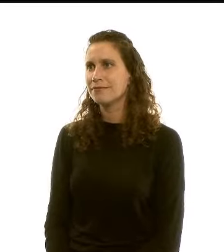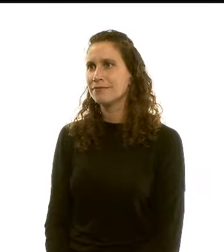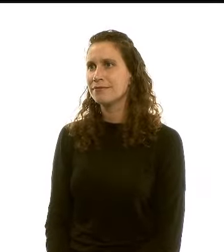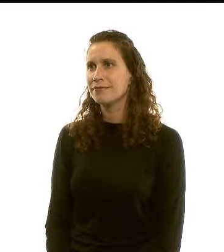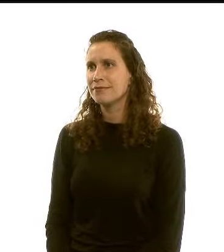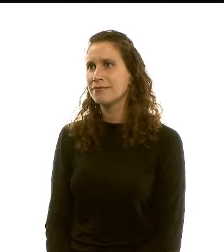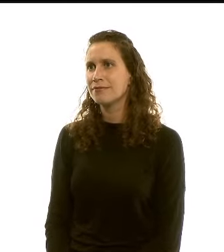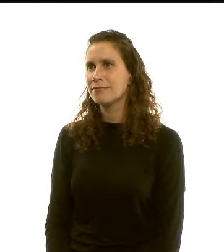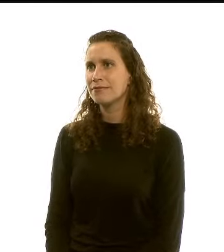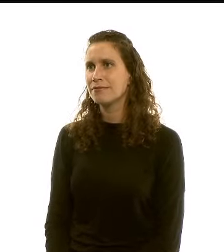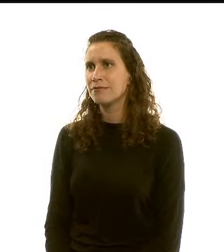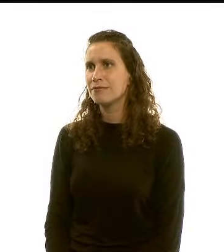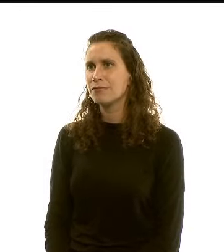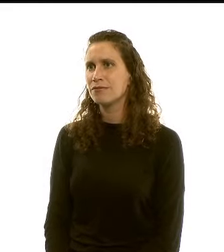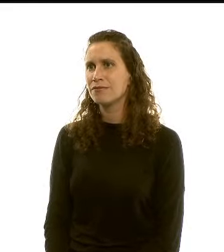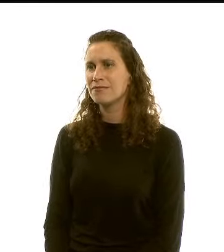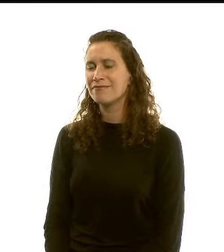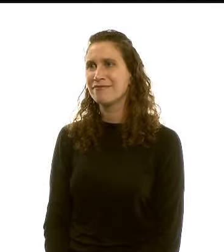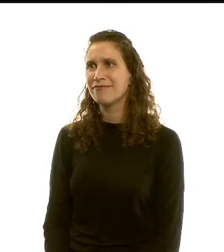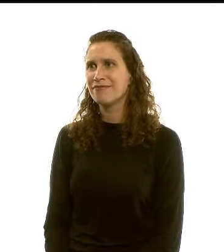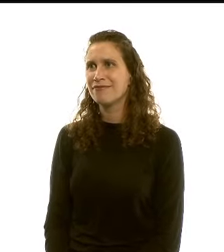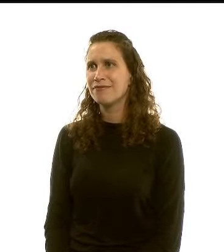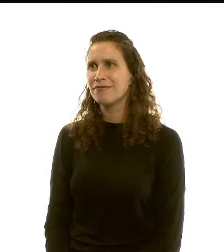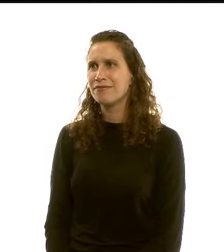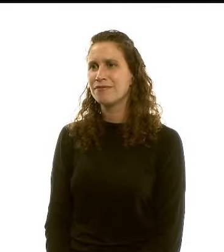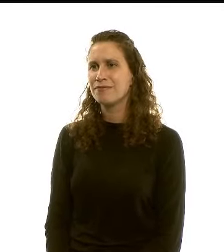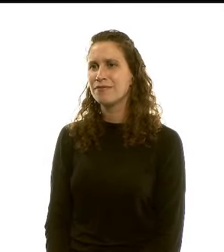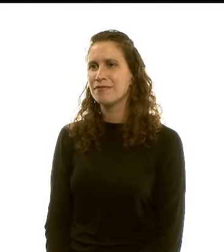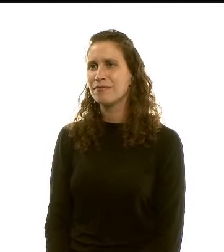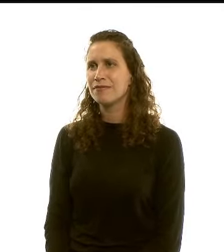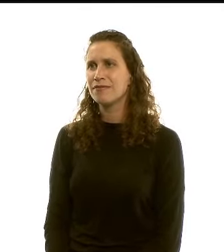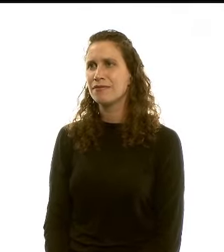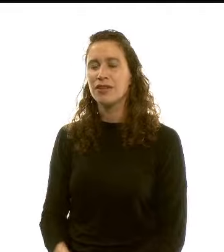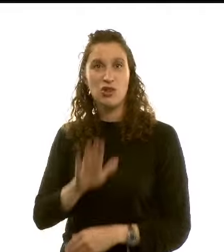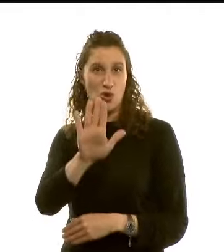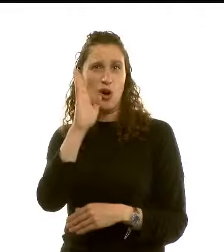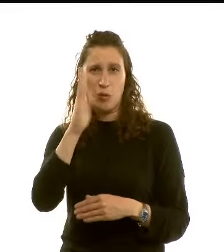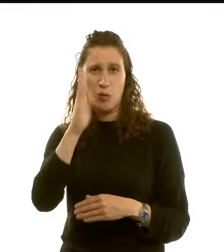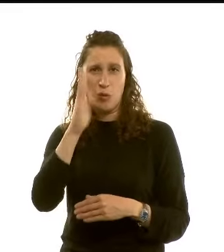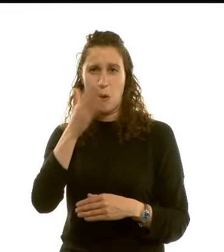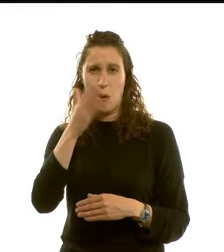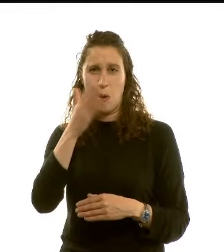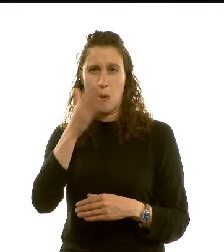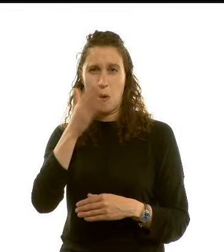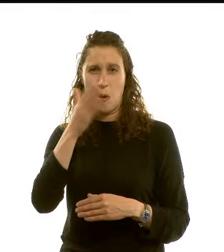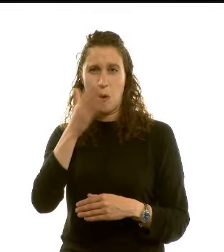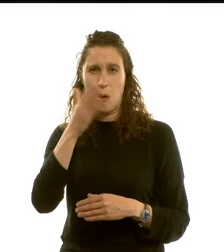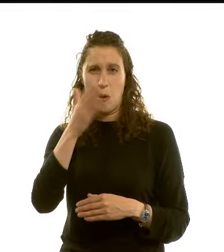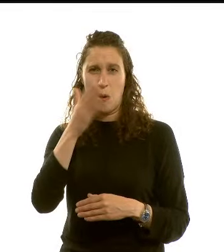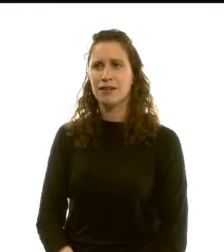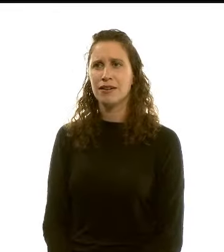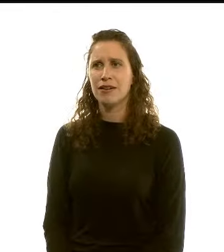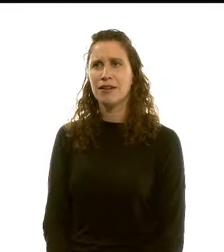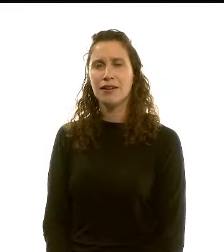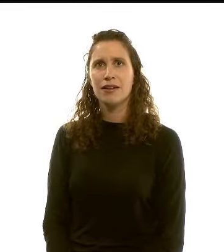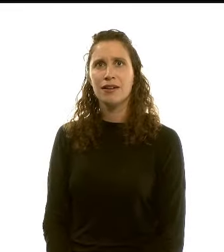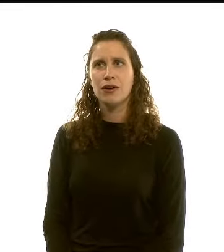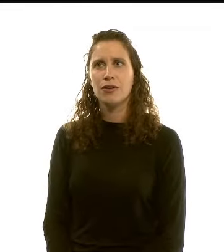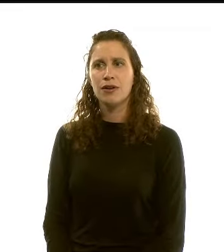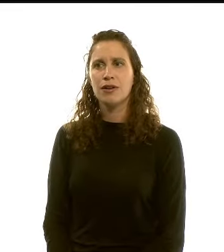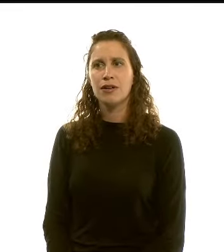I like those colours together, it's very retro. Sure, your guys at home is going to be way better than mine, but just freestyling here, we'll see what comes out of it. Now